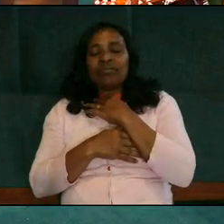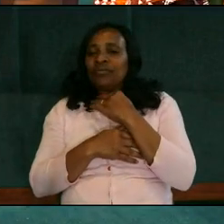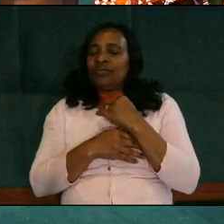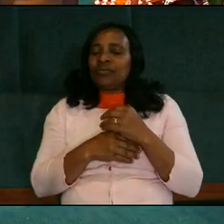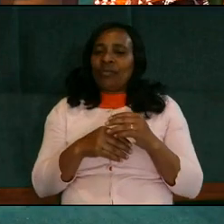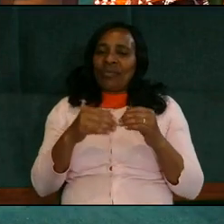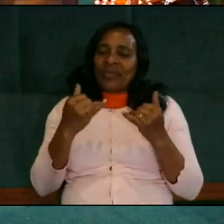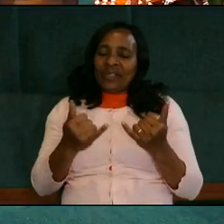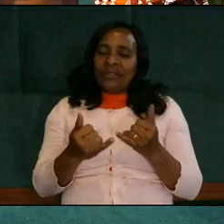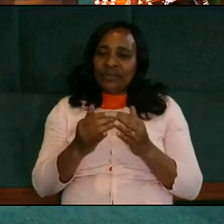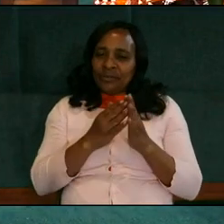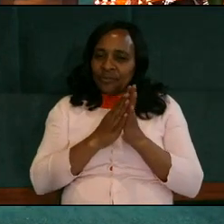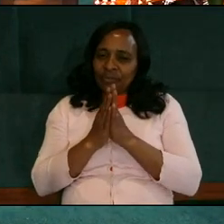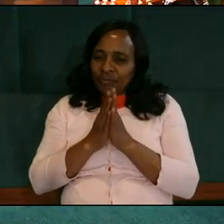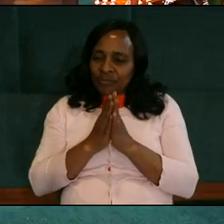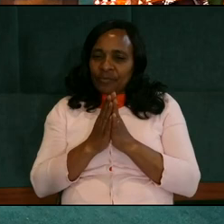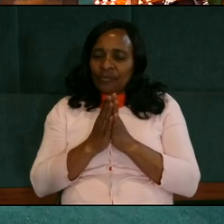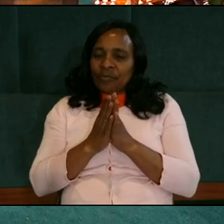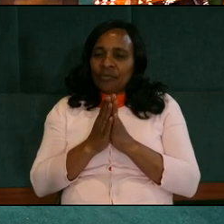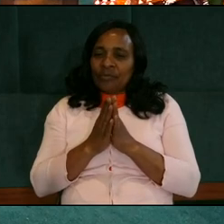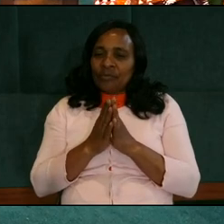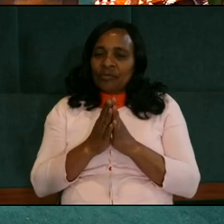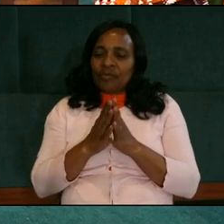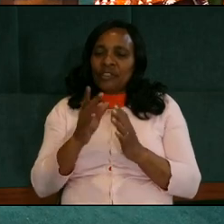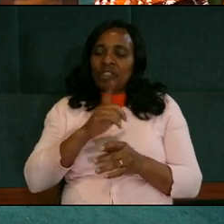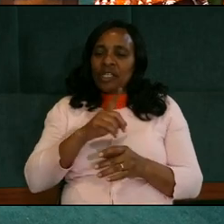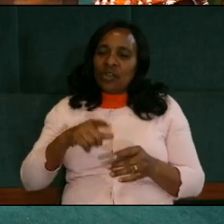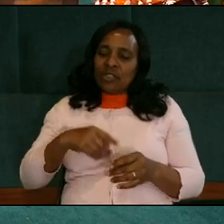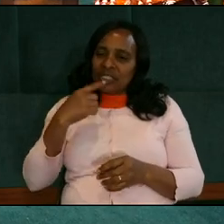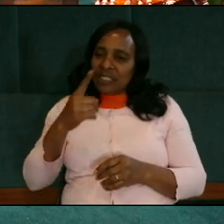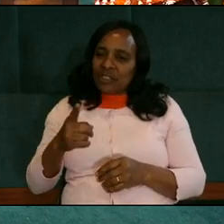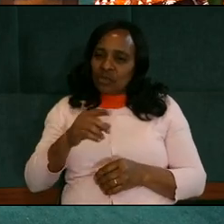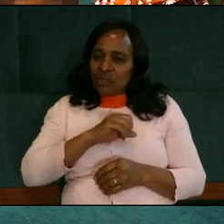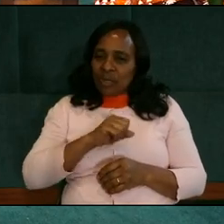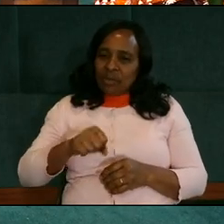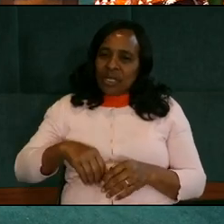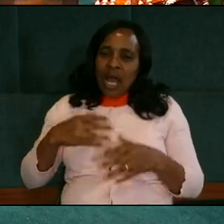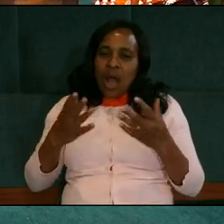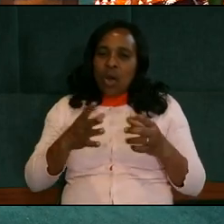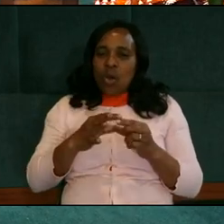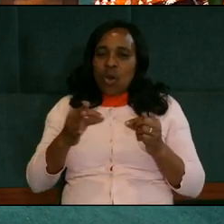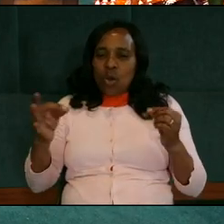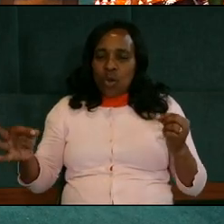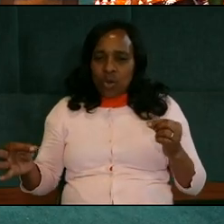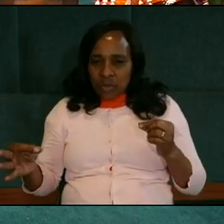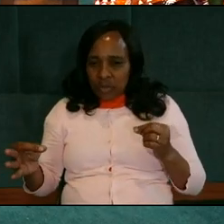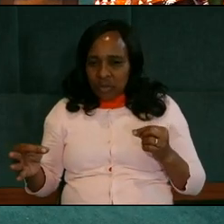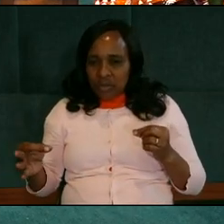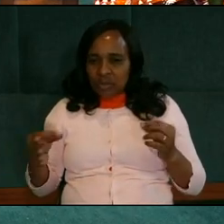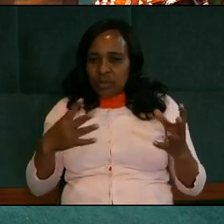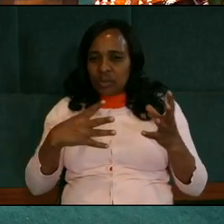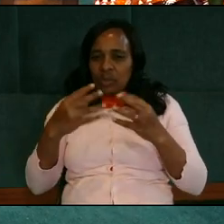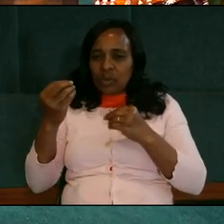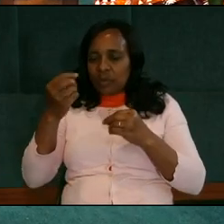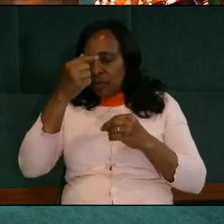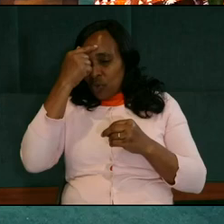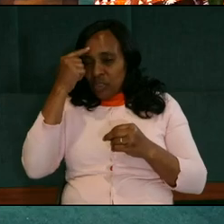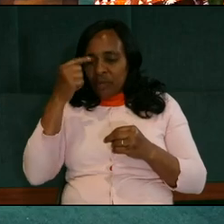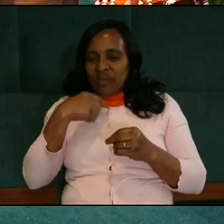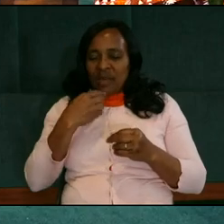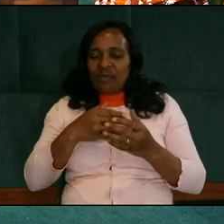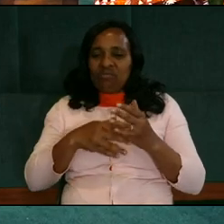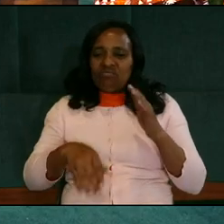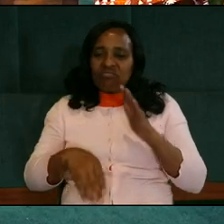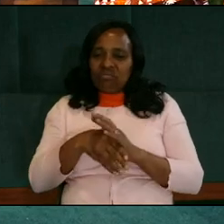Okay, so into the story. The Lord said to Samuel, "How long will you mourn for Saul, since I have rejected him as